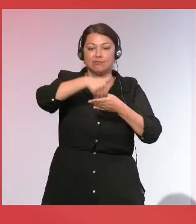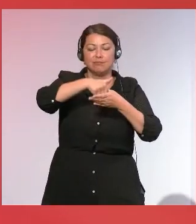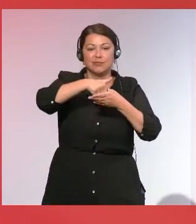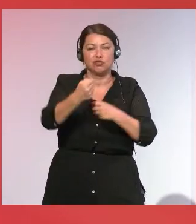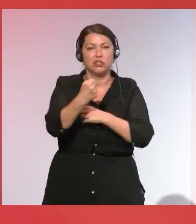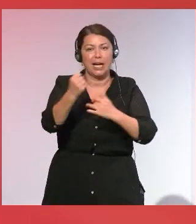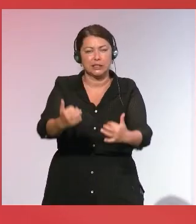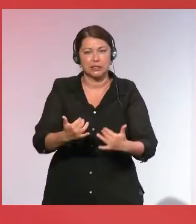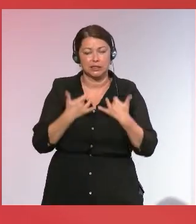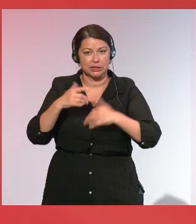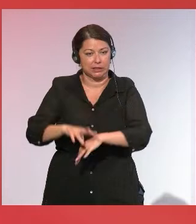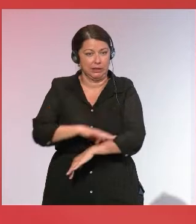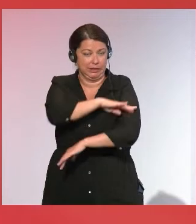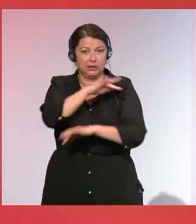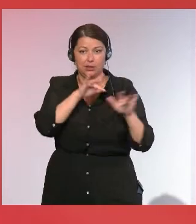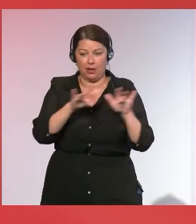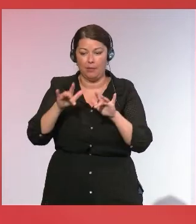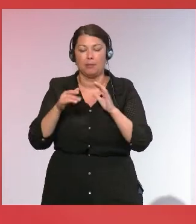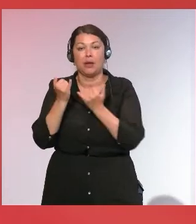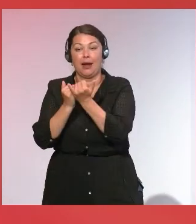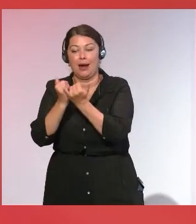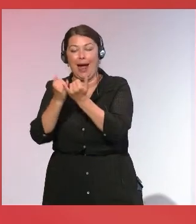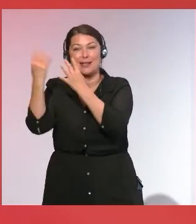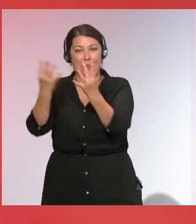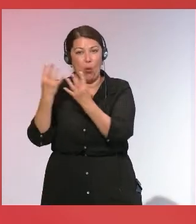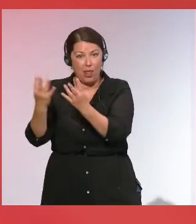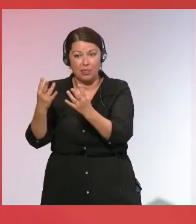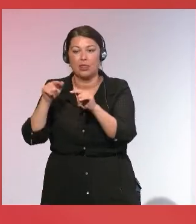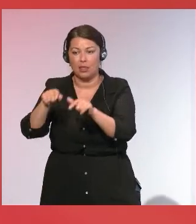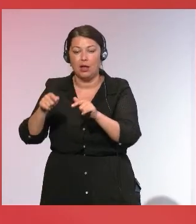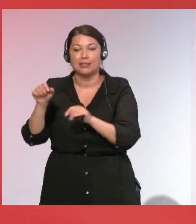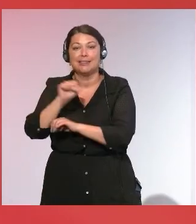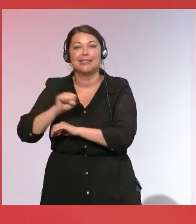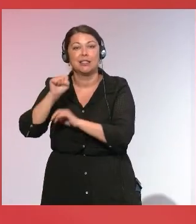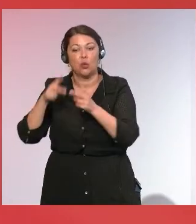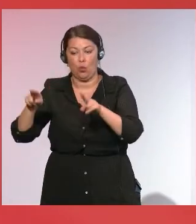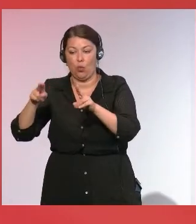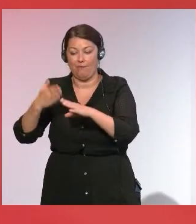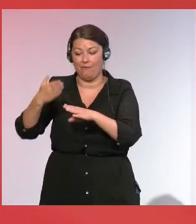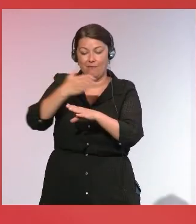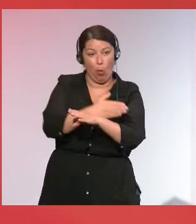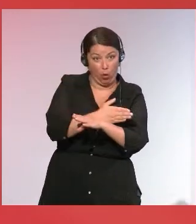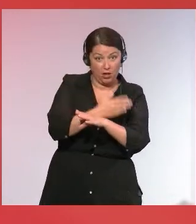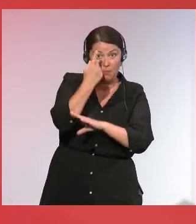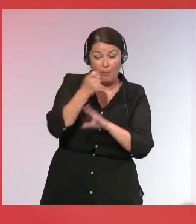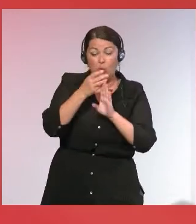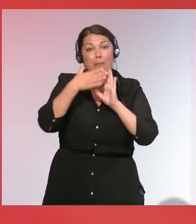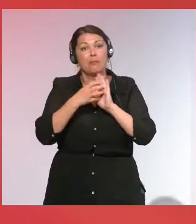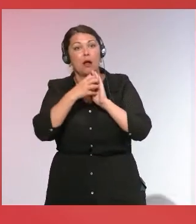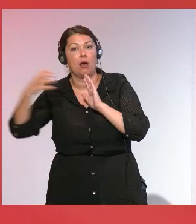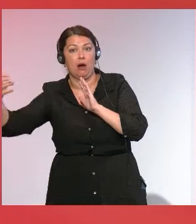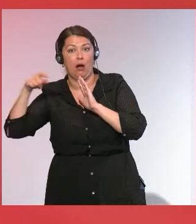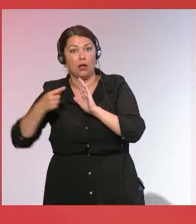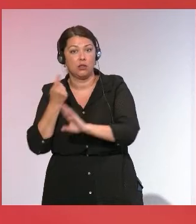on for longer because the growing season is increasing. As you see in the graph at the bottom, you can see that in the Netherlands, the